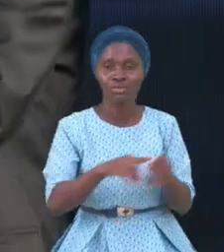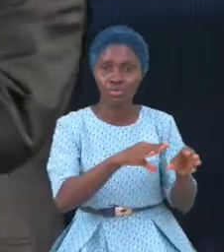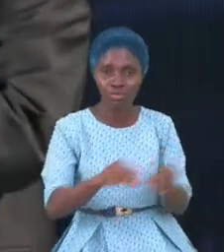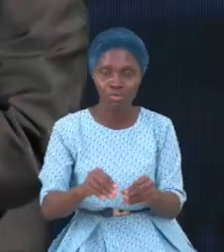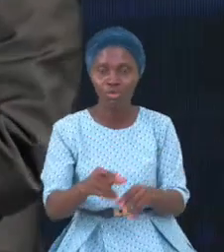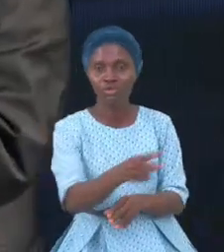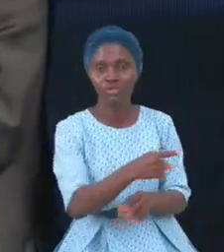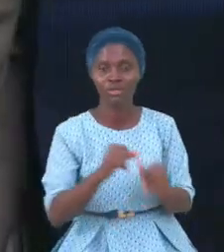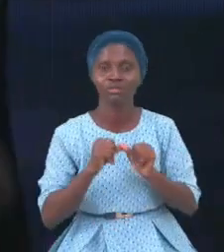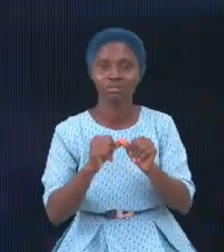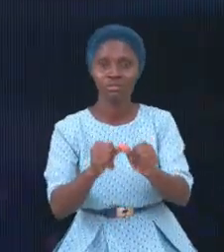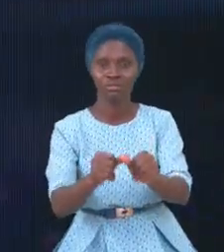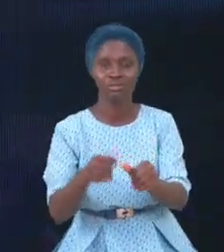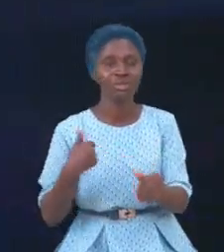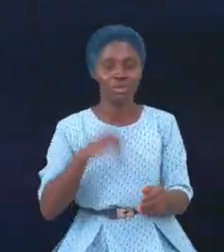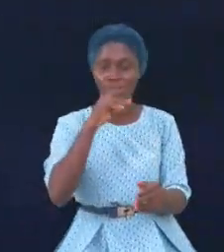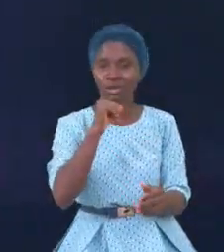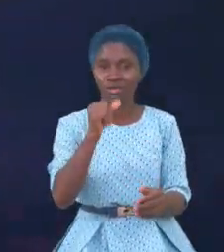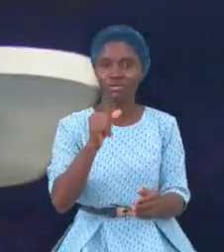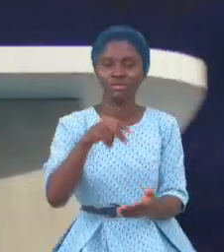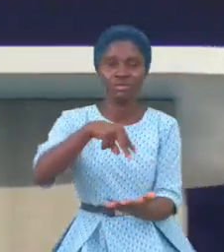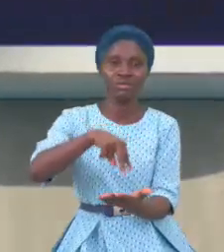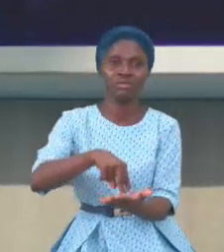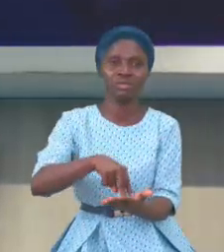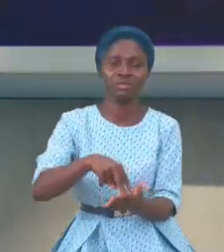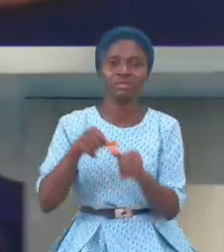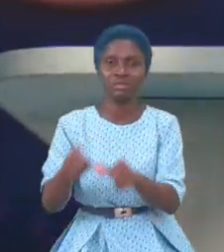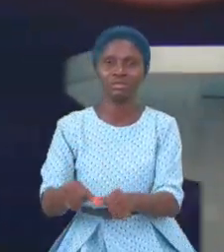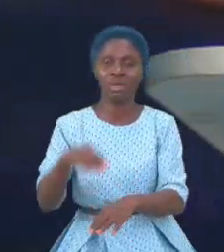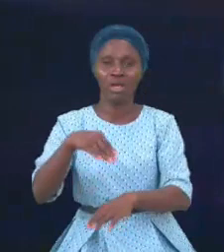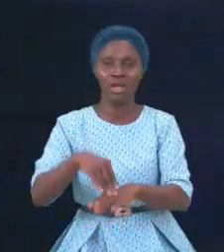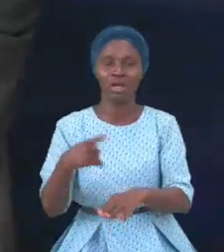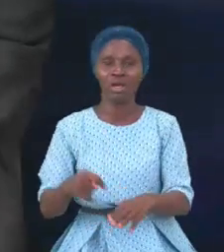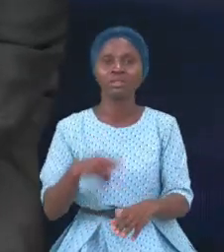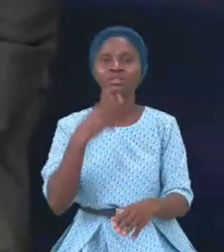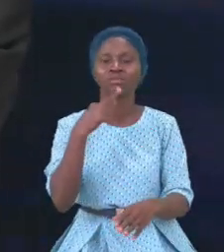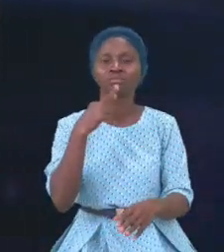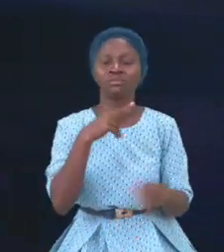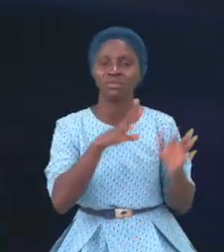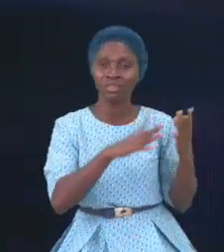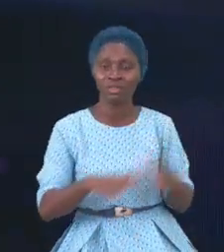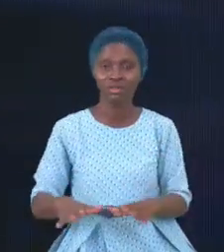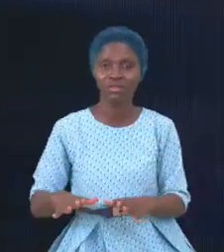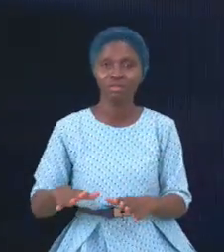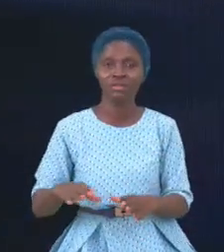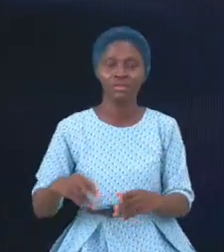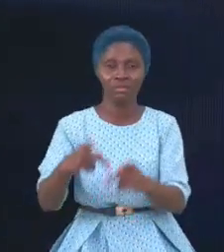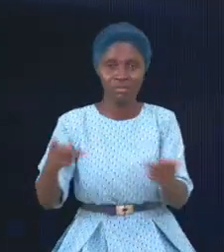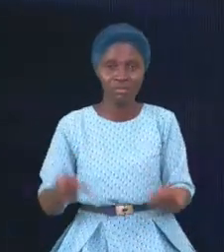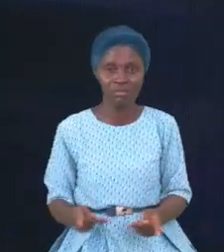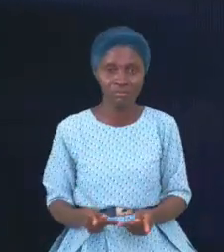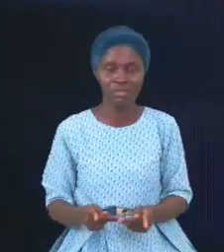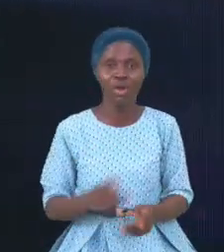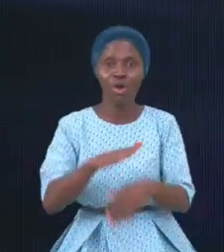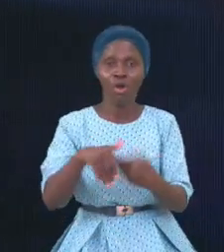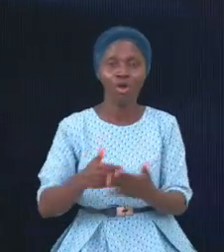baptism that they went through the river all our life, all our ministry. We are taking them from where they have